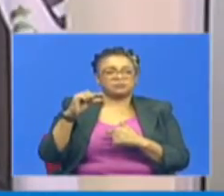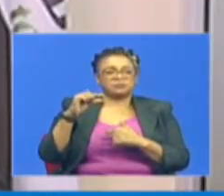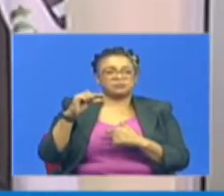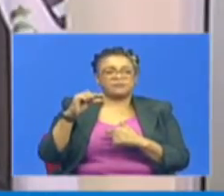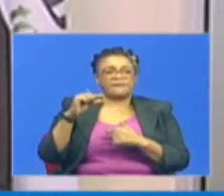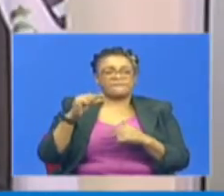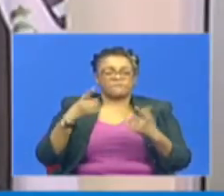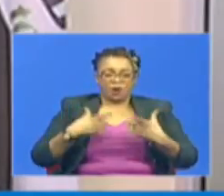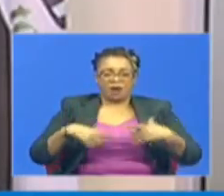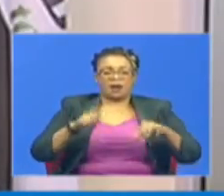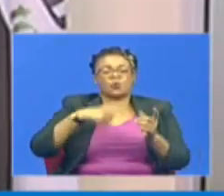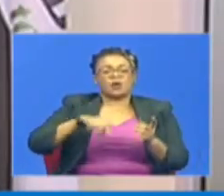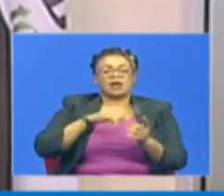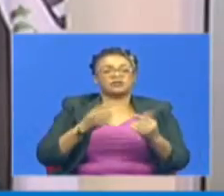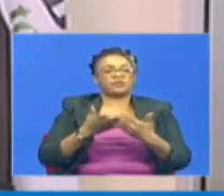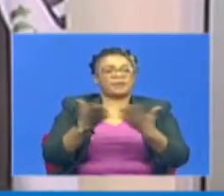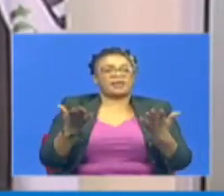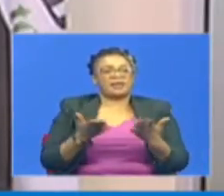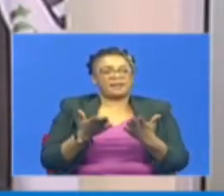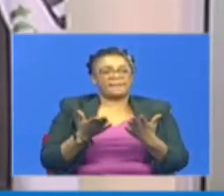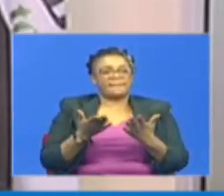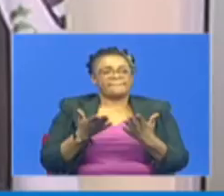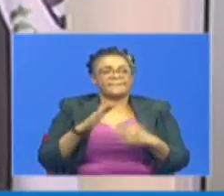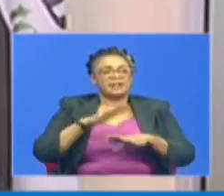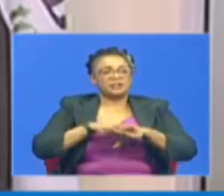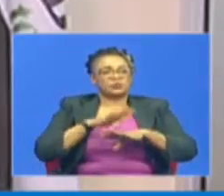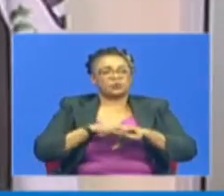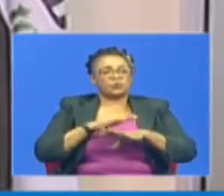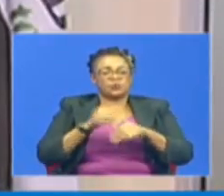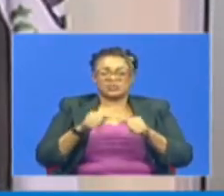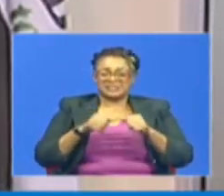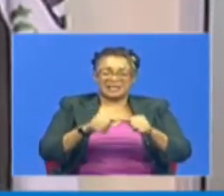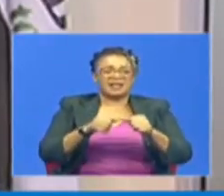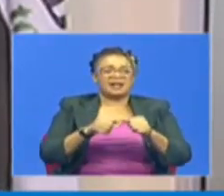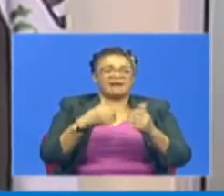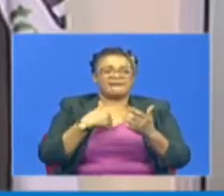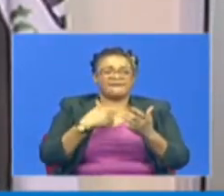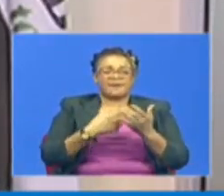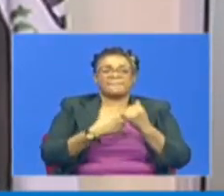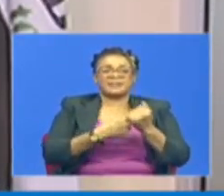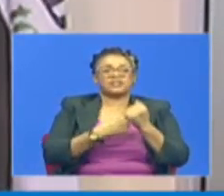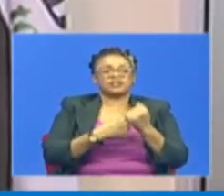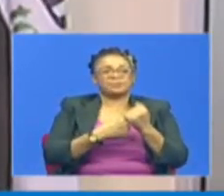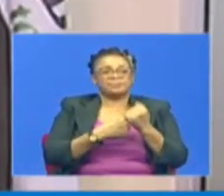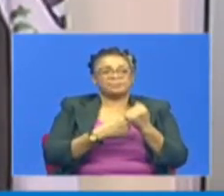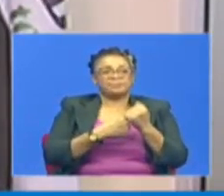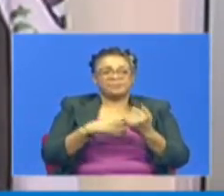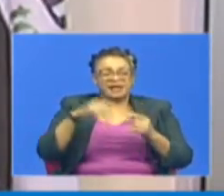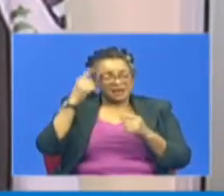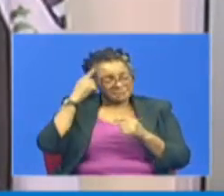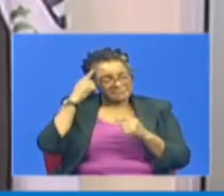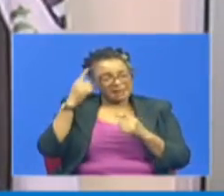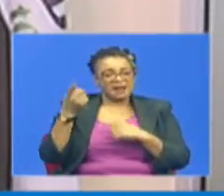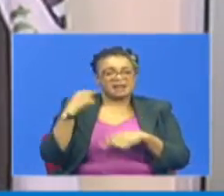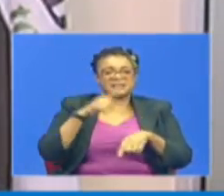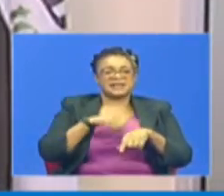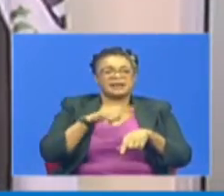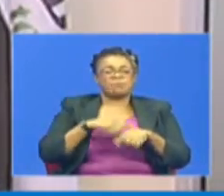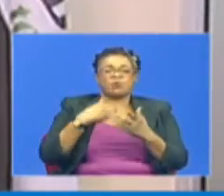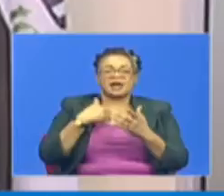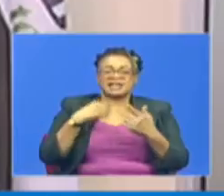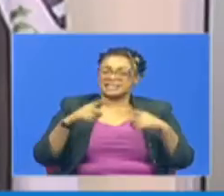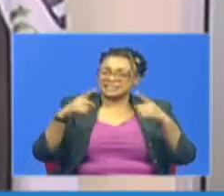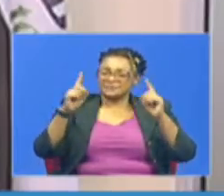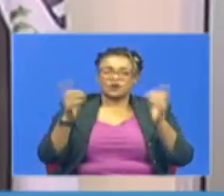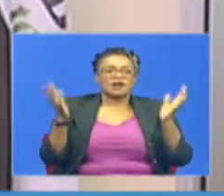And, you know, it's very good that we are still continuing with the partnership. I remember the last time when we had a very successful conference